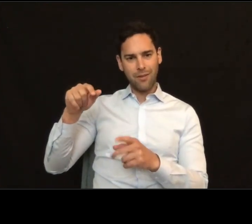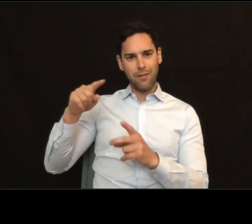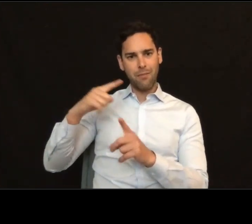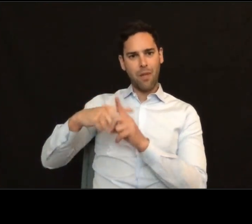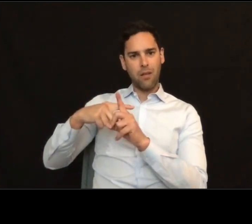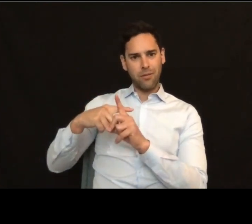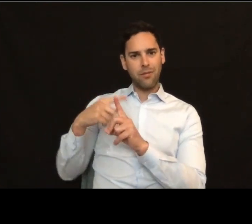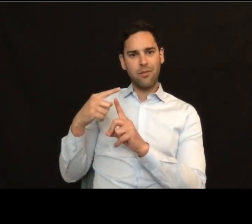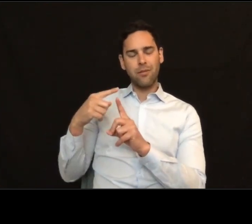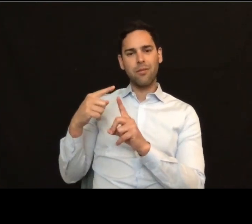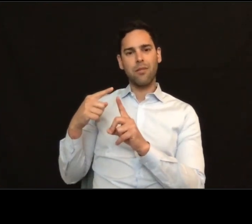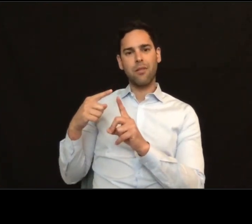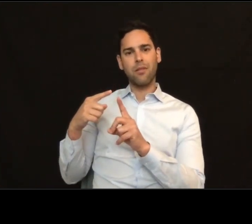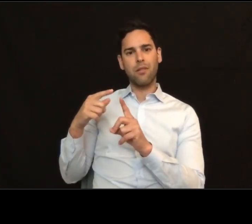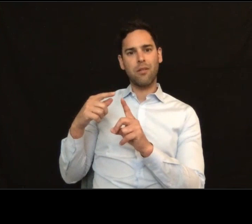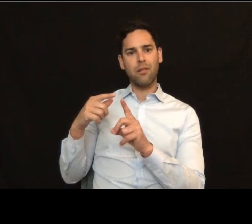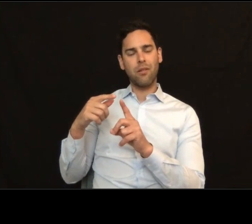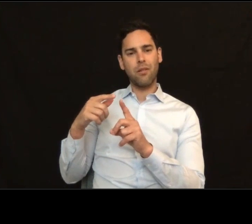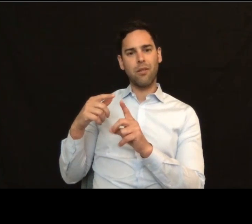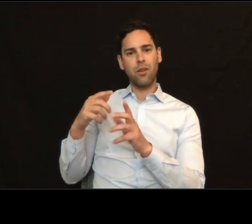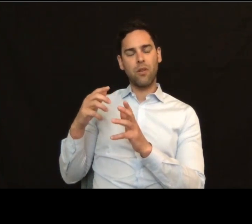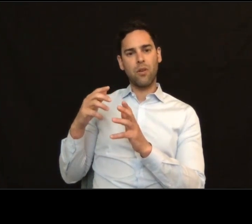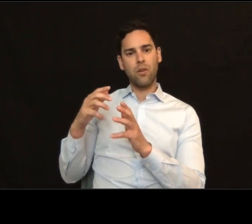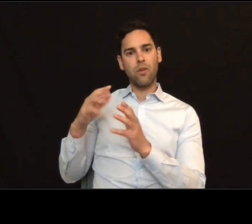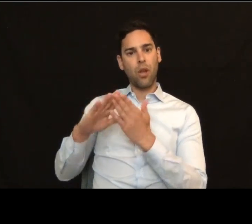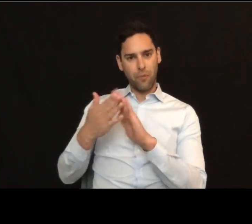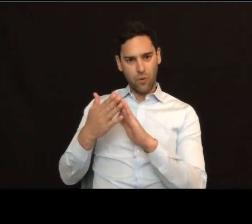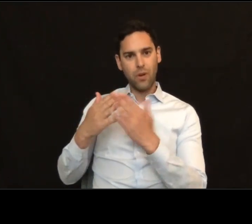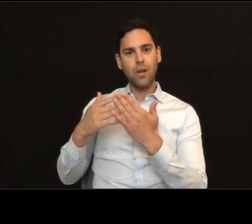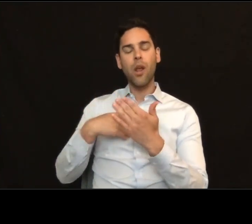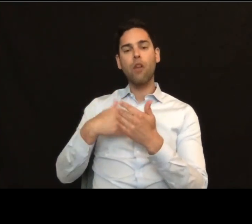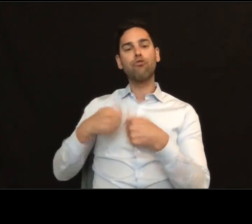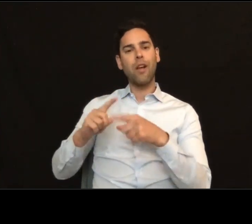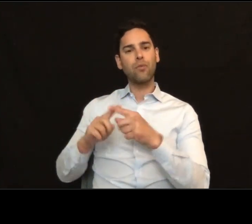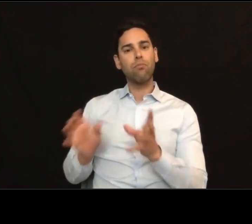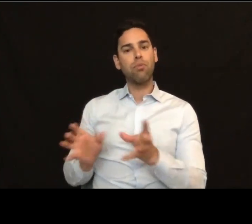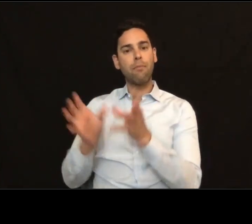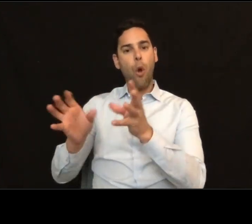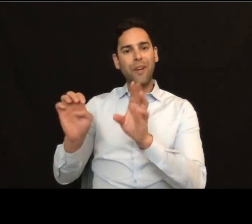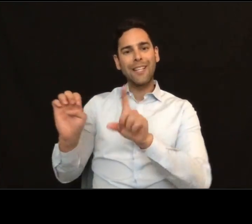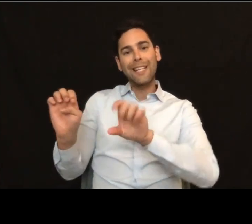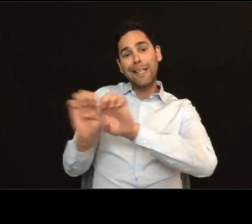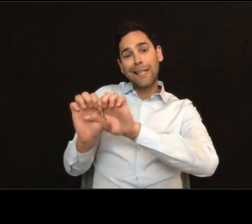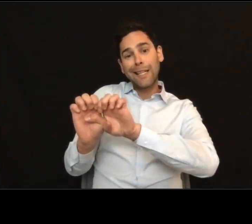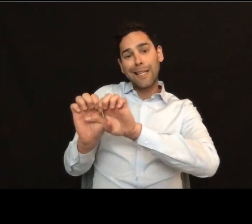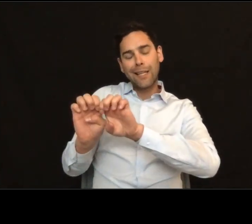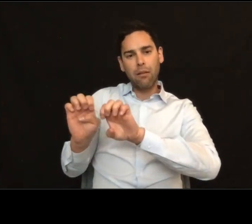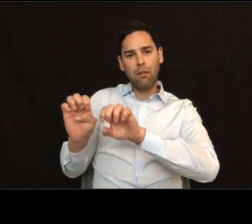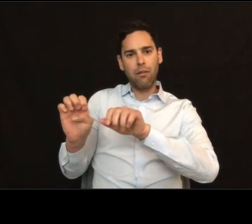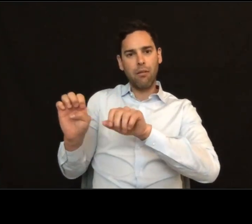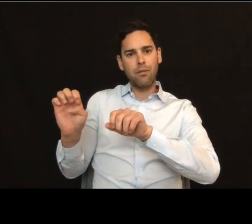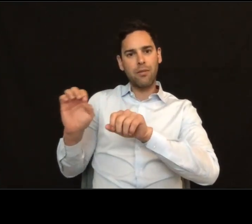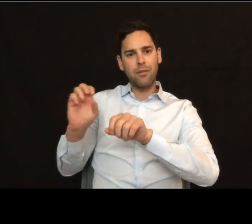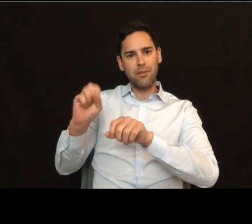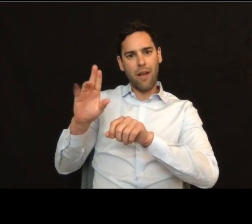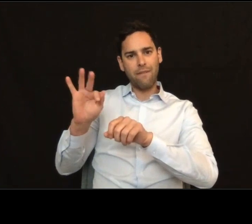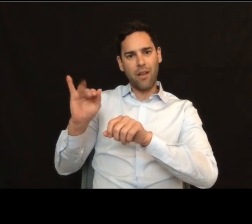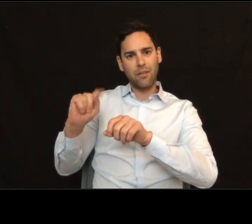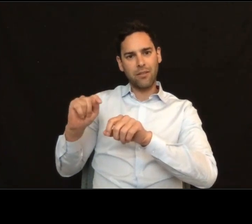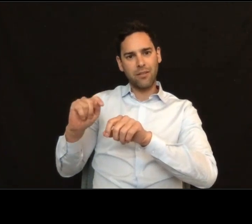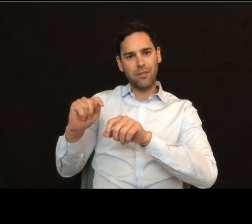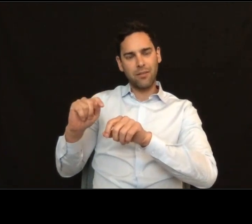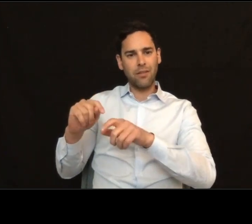erase the gender mark in these words instead of A for feminine and O for masculine. being something that affects many elements in the sentence